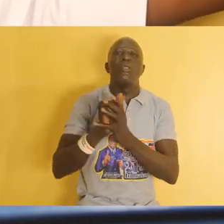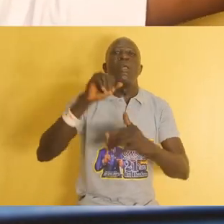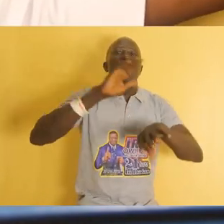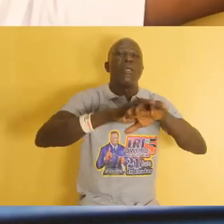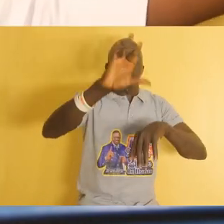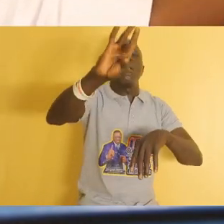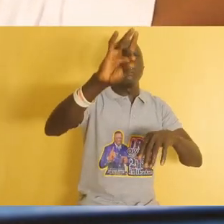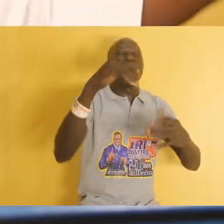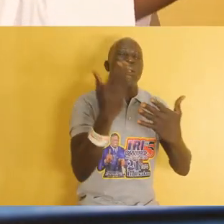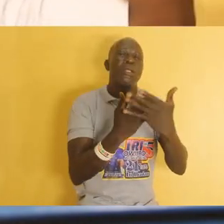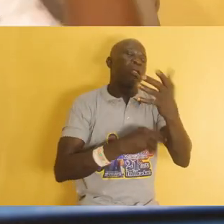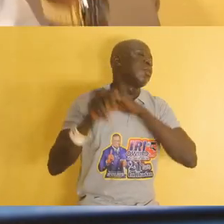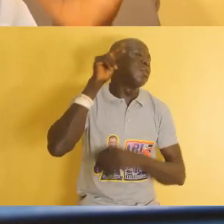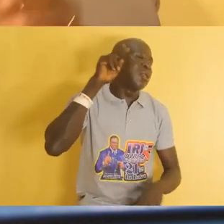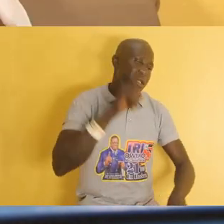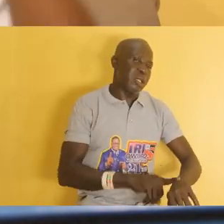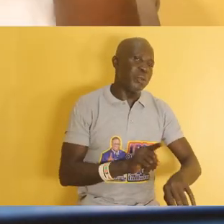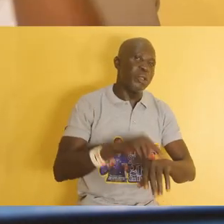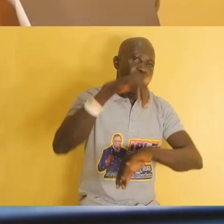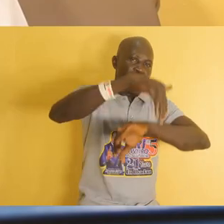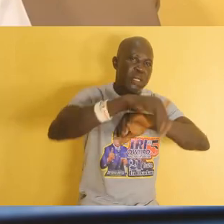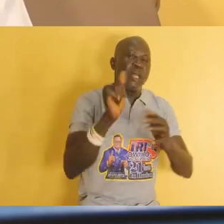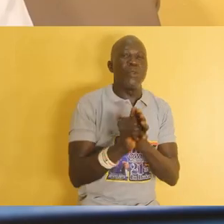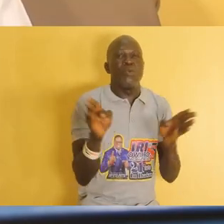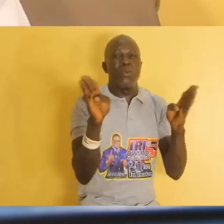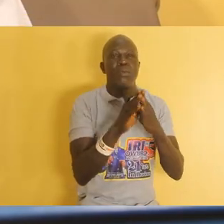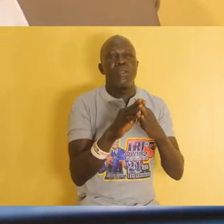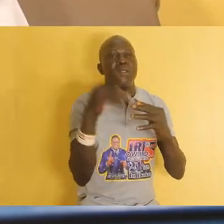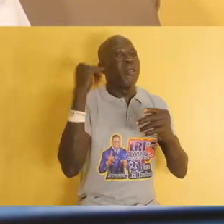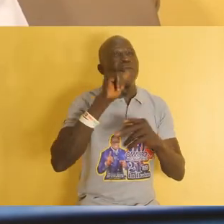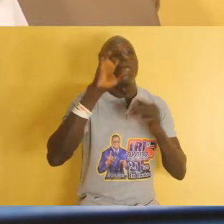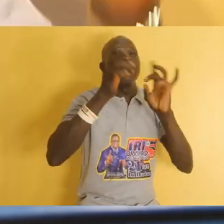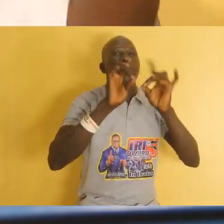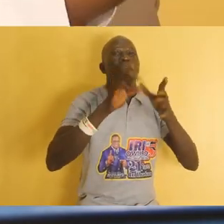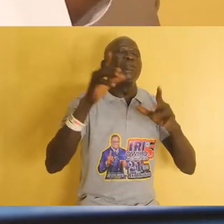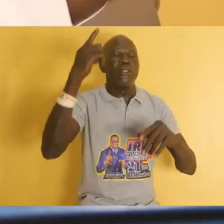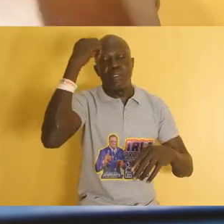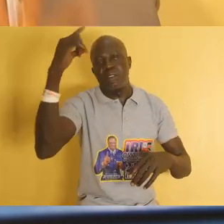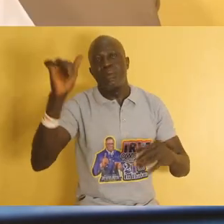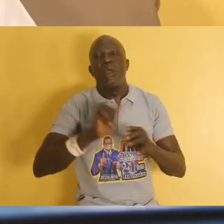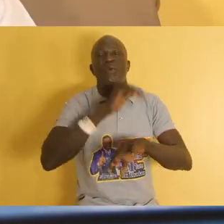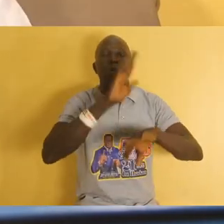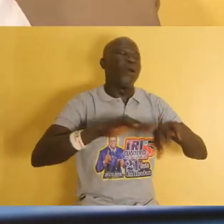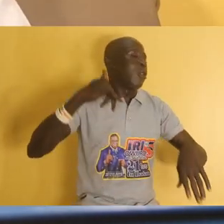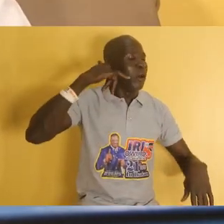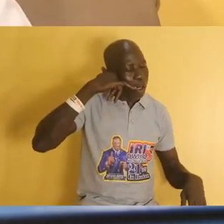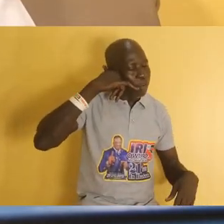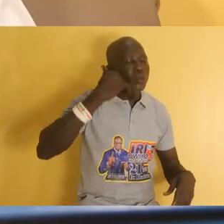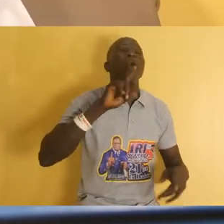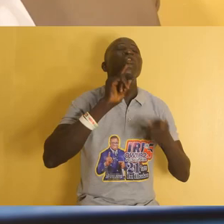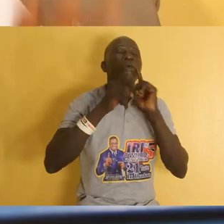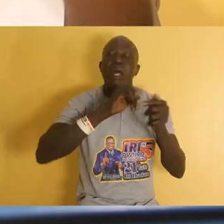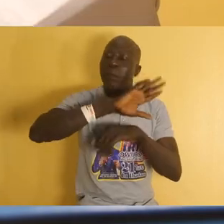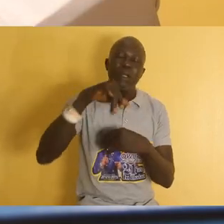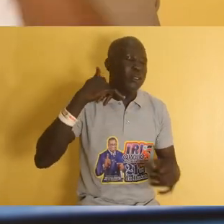mejo ni Nigeria tabi asale la o ba pade fun tu ma la wa pe wole wa so ala